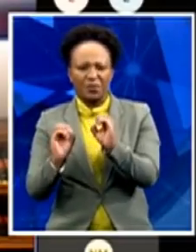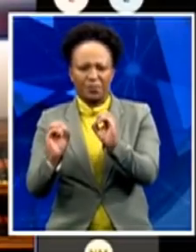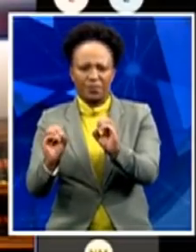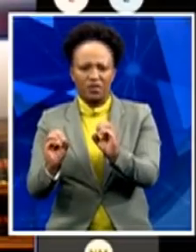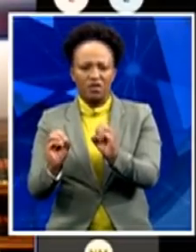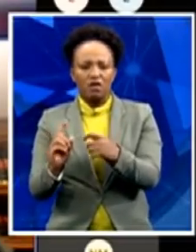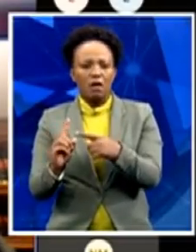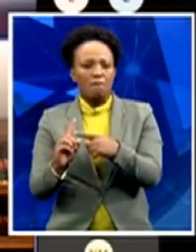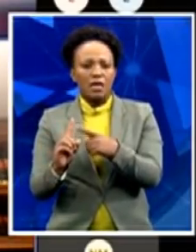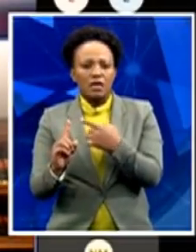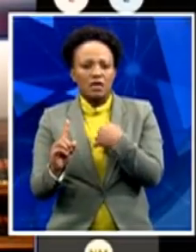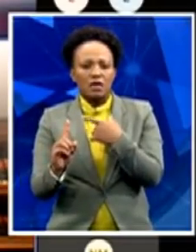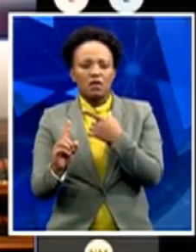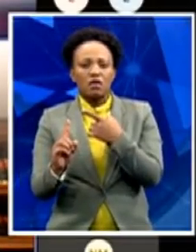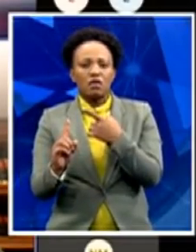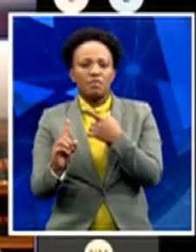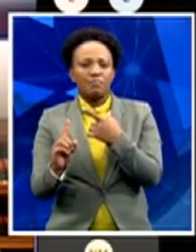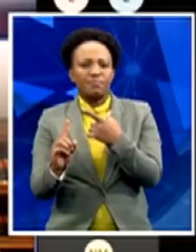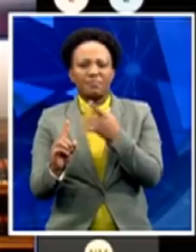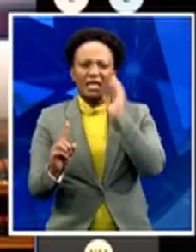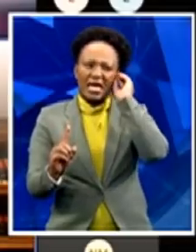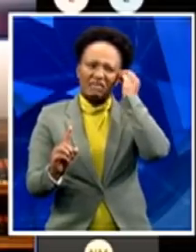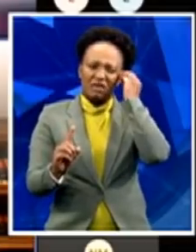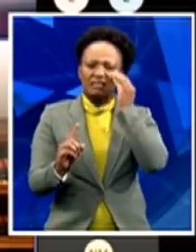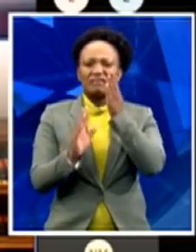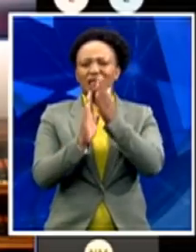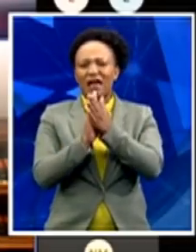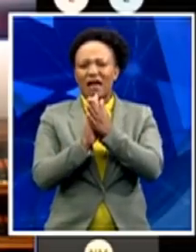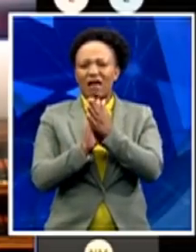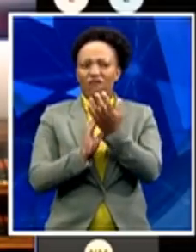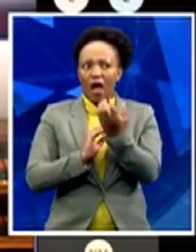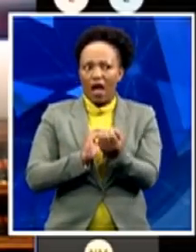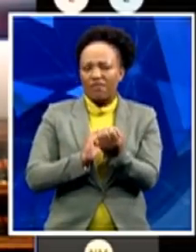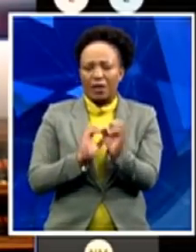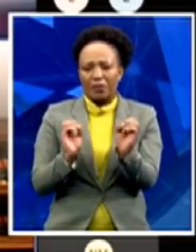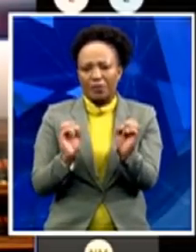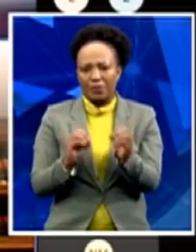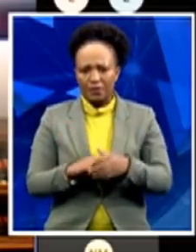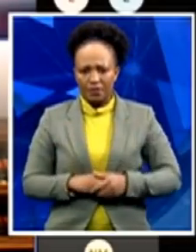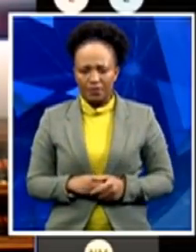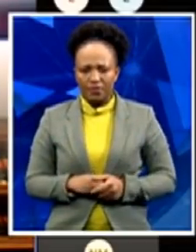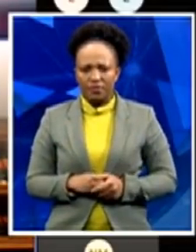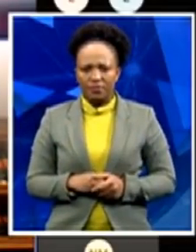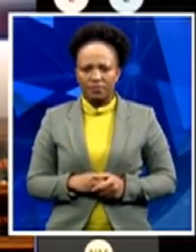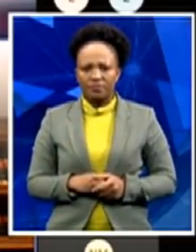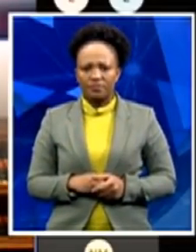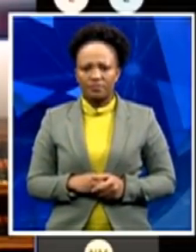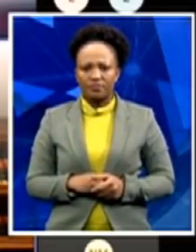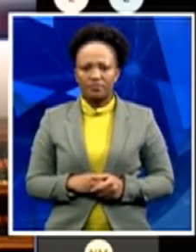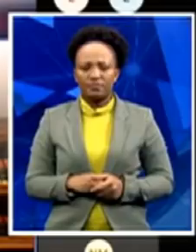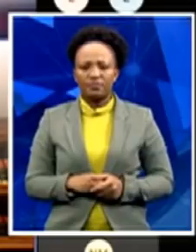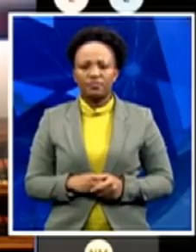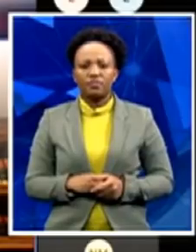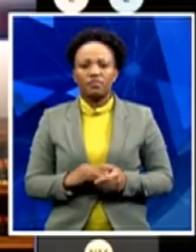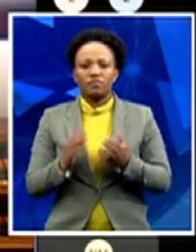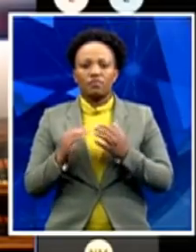substantial interest. Now, in response to the answering affidavit filed by